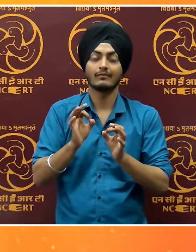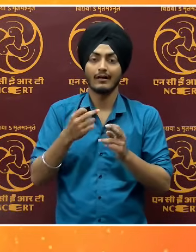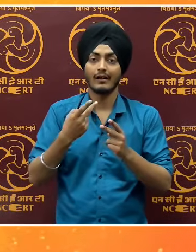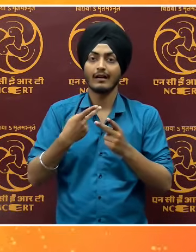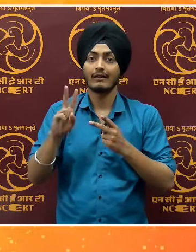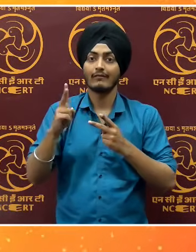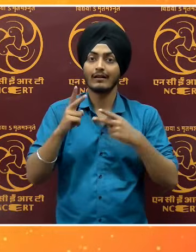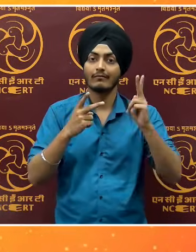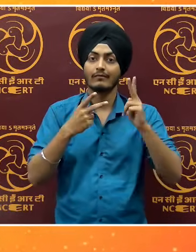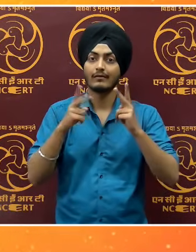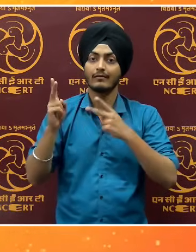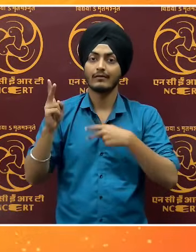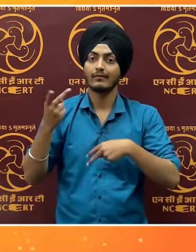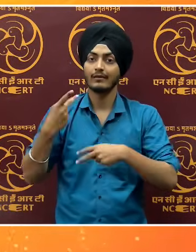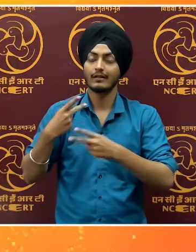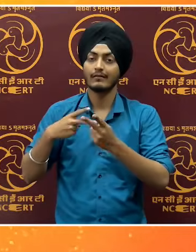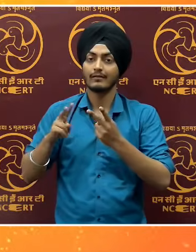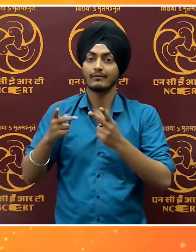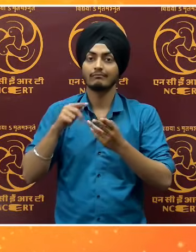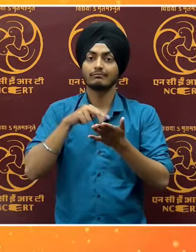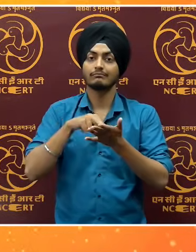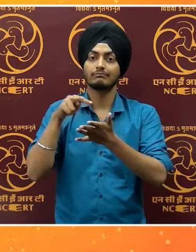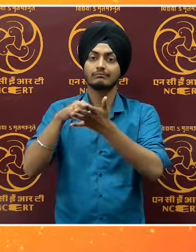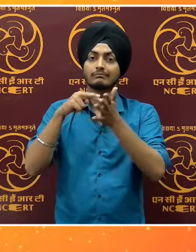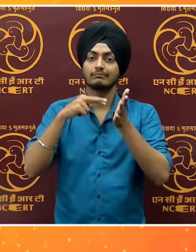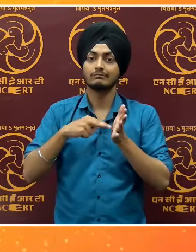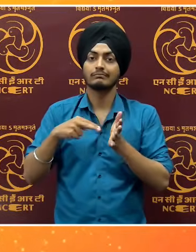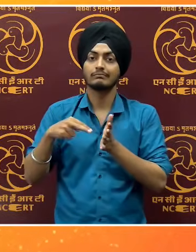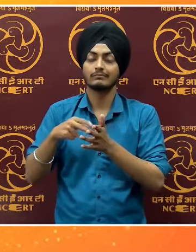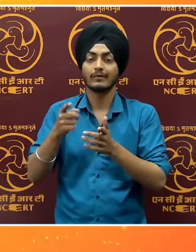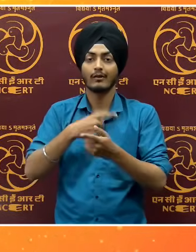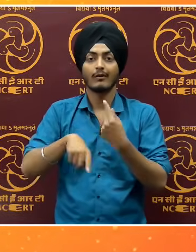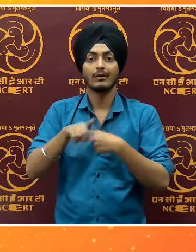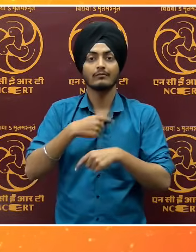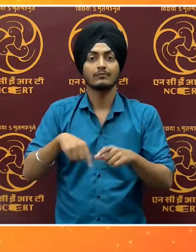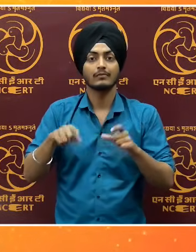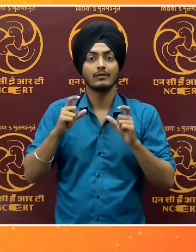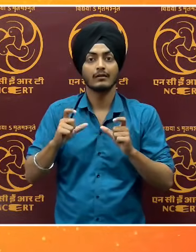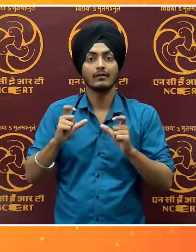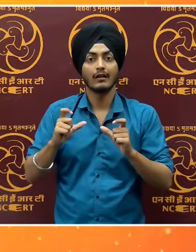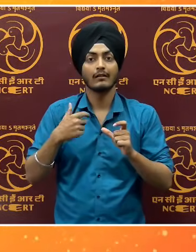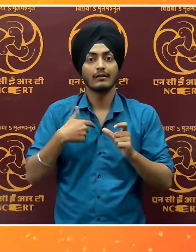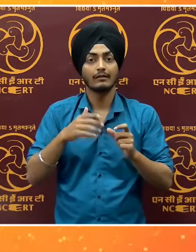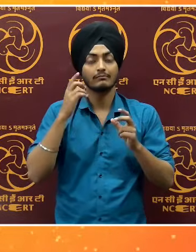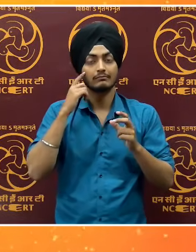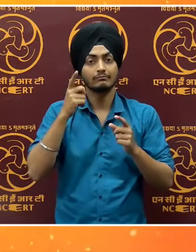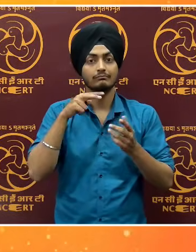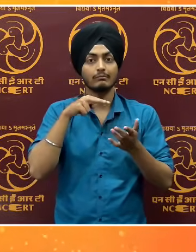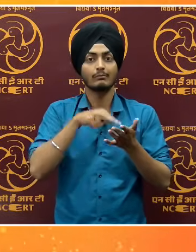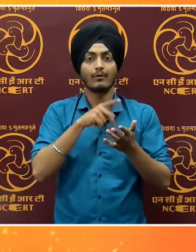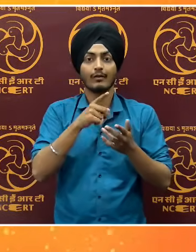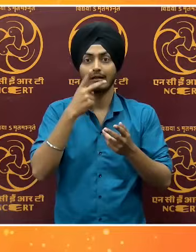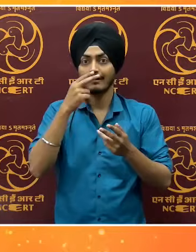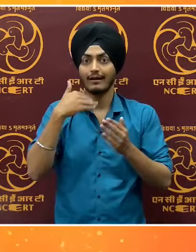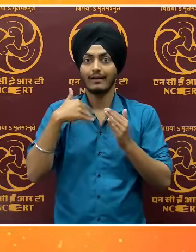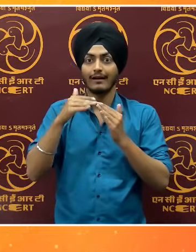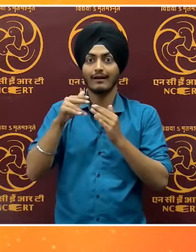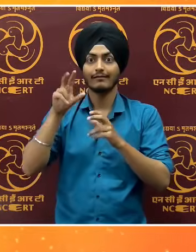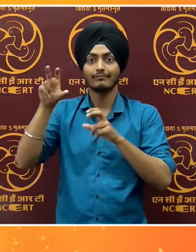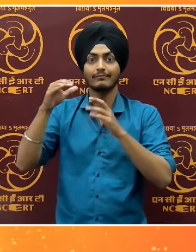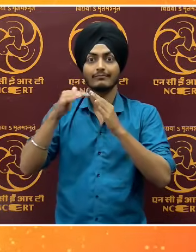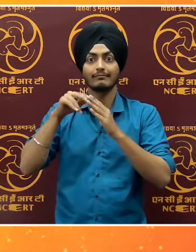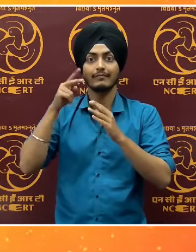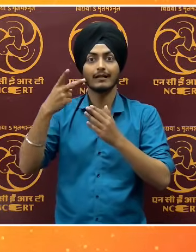parallel, we have to careful to connect to a single point. That's only different points are kept